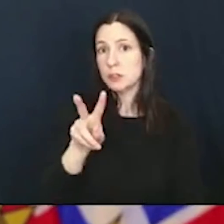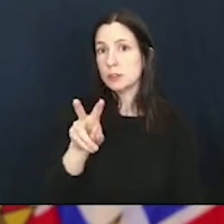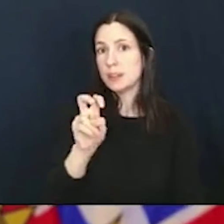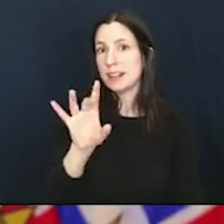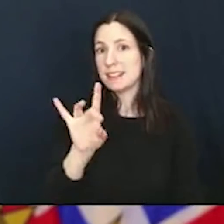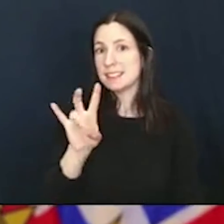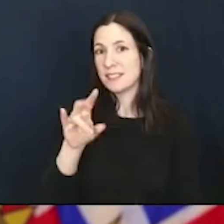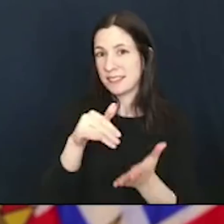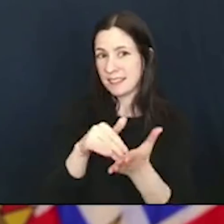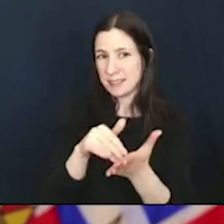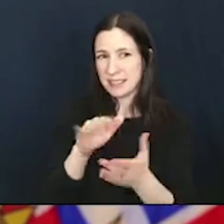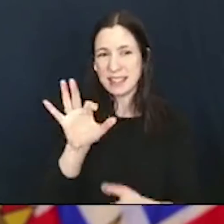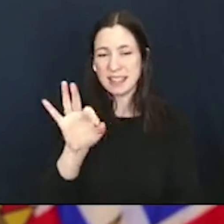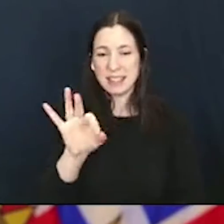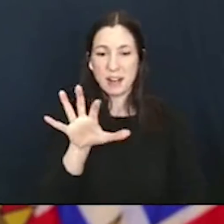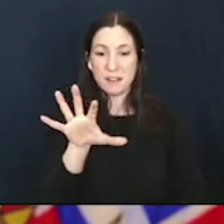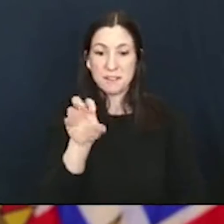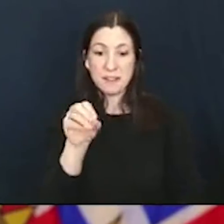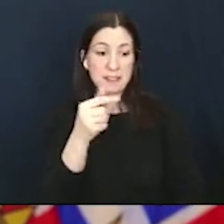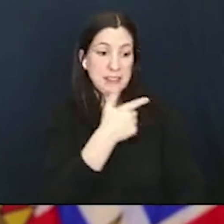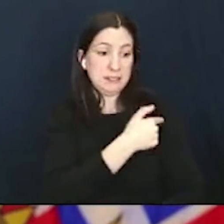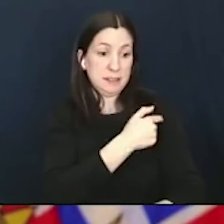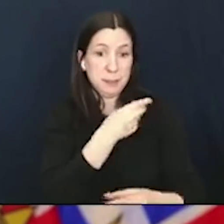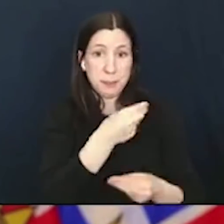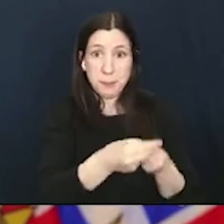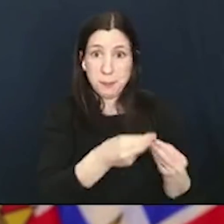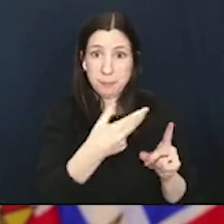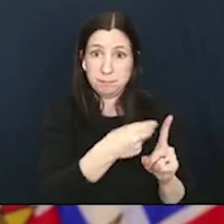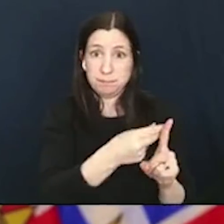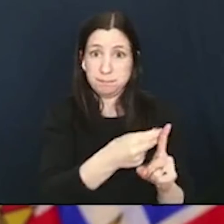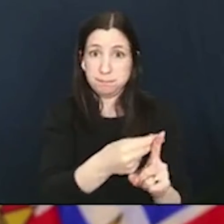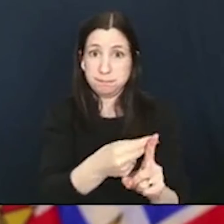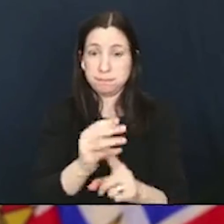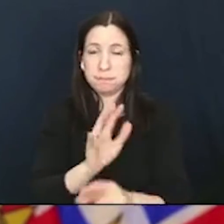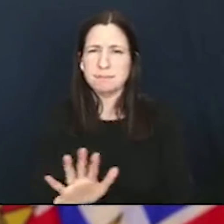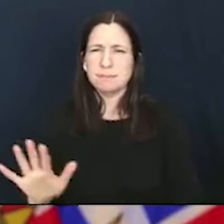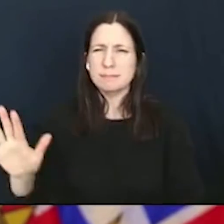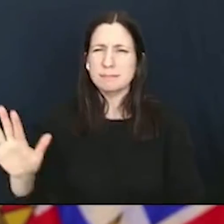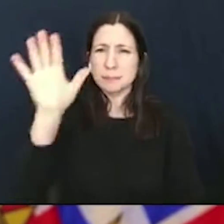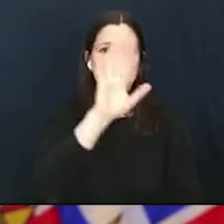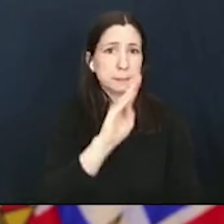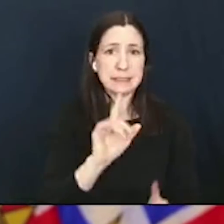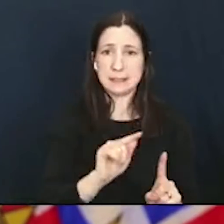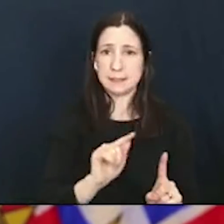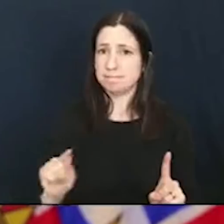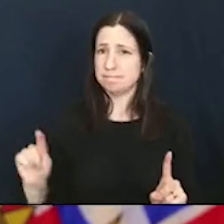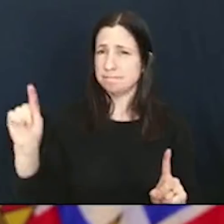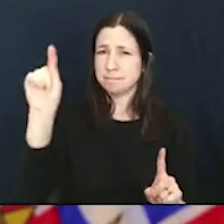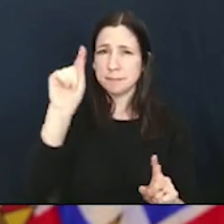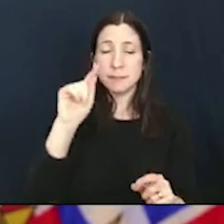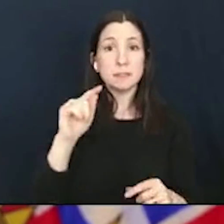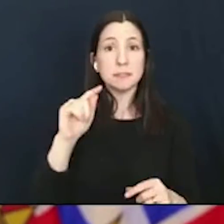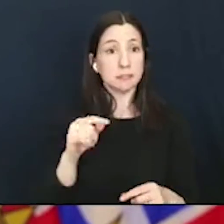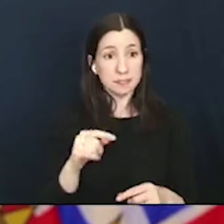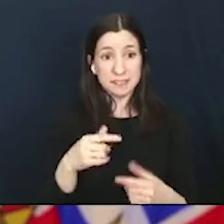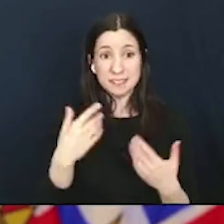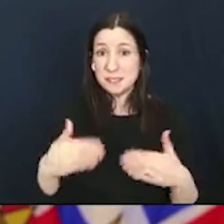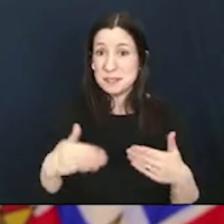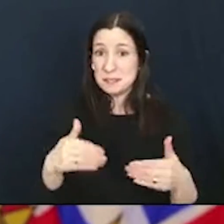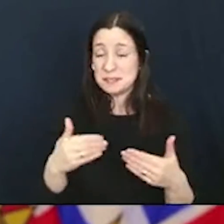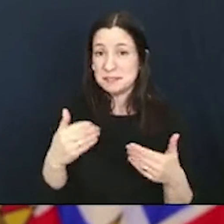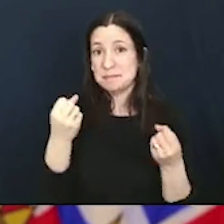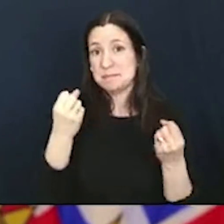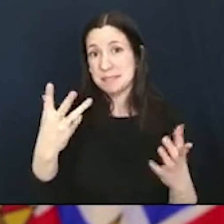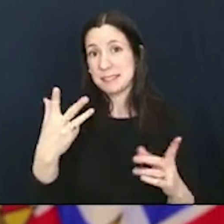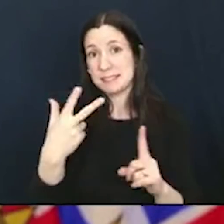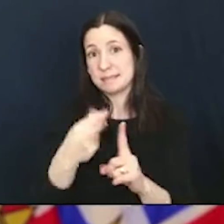287,950 doses of COVID-19 vaccine have been administered everywhere in British Columbia. That in itself is an